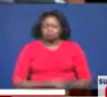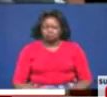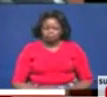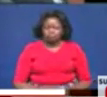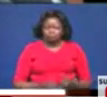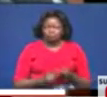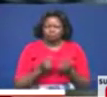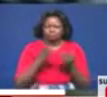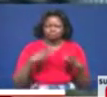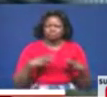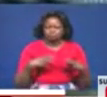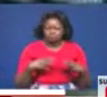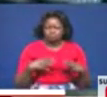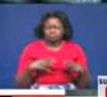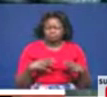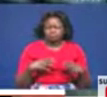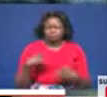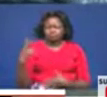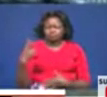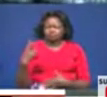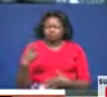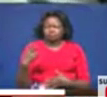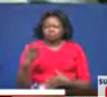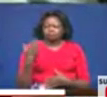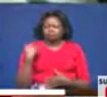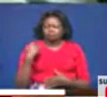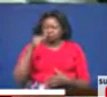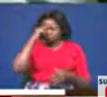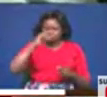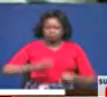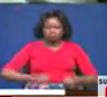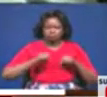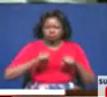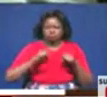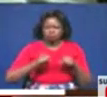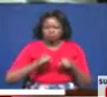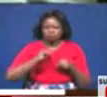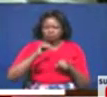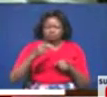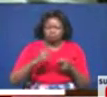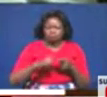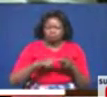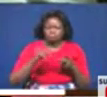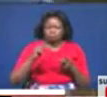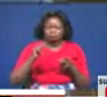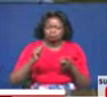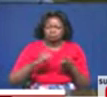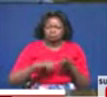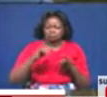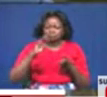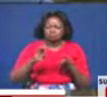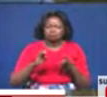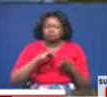businessman Rashmi and Deepak Mani, as well as former government officials Joseph Magari, Joseph Onyonka and Dave Mwangi,